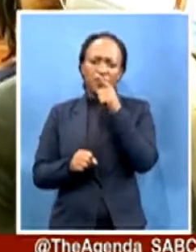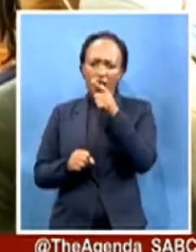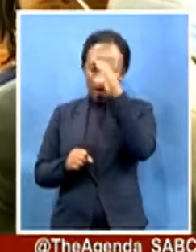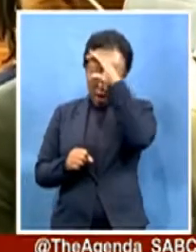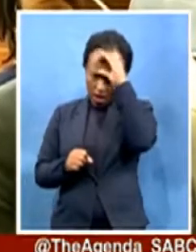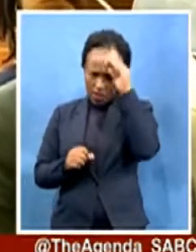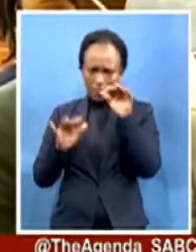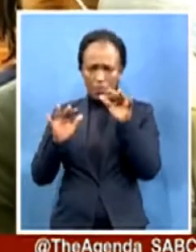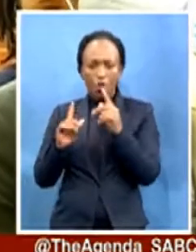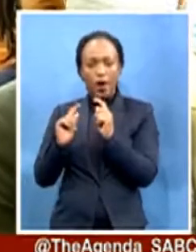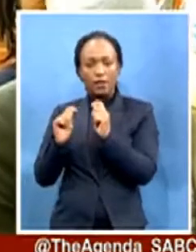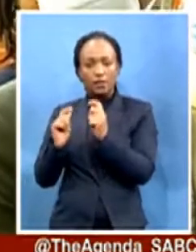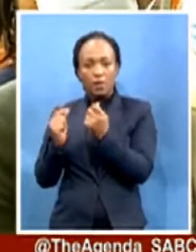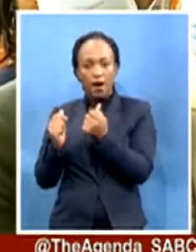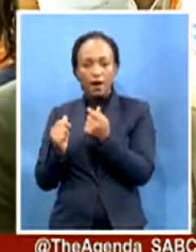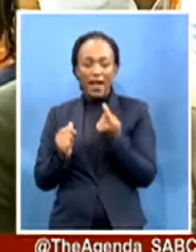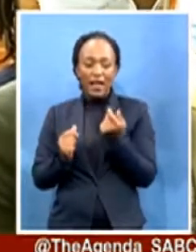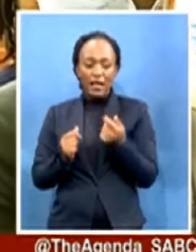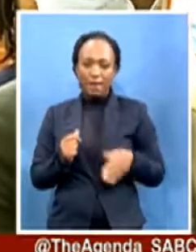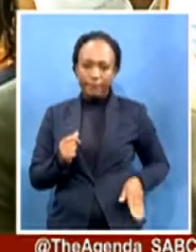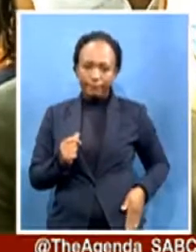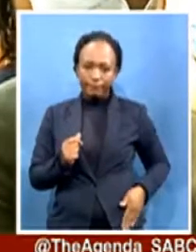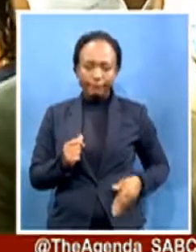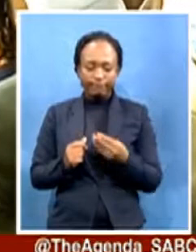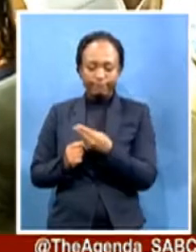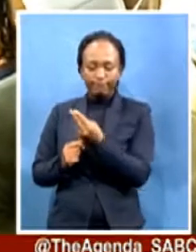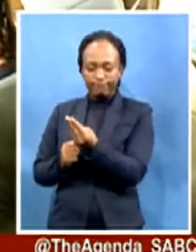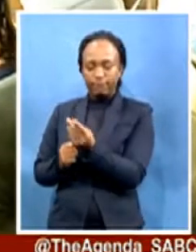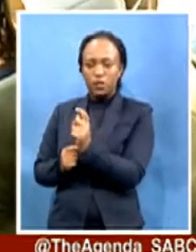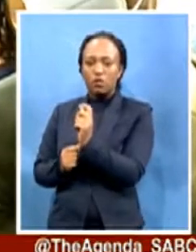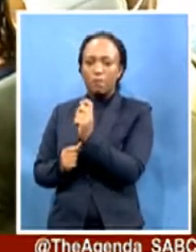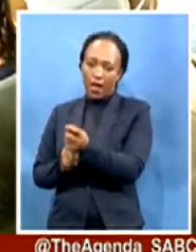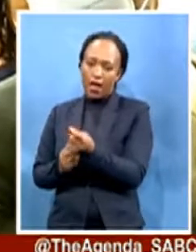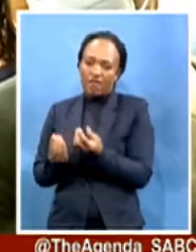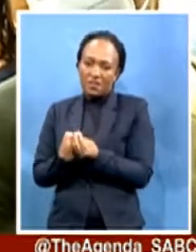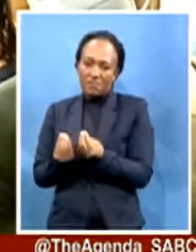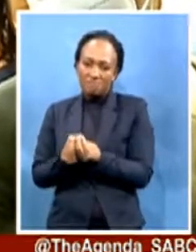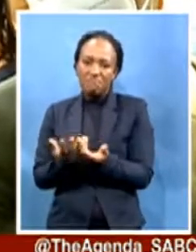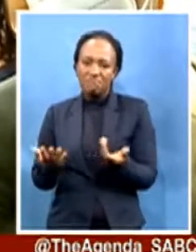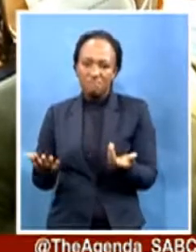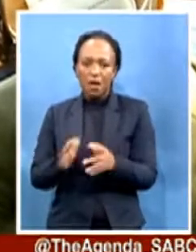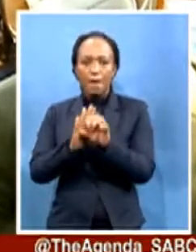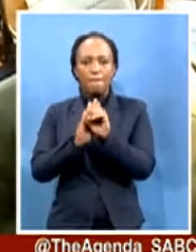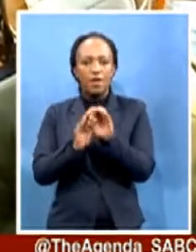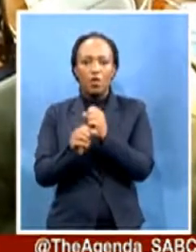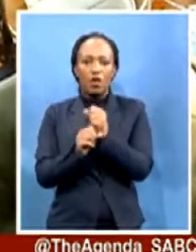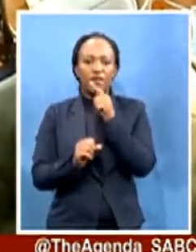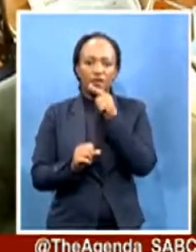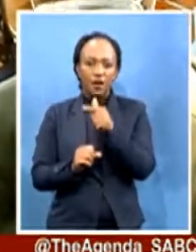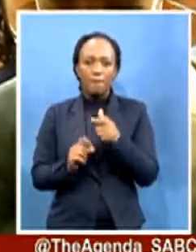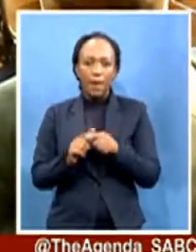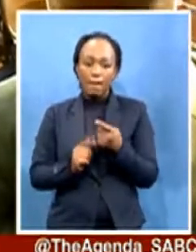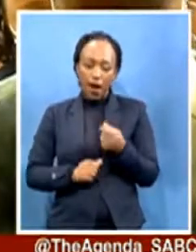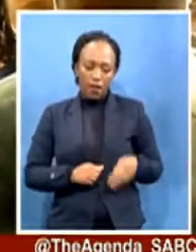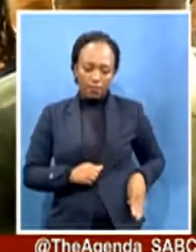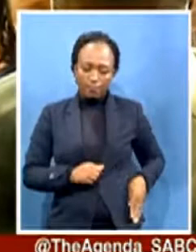have and pay for something that media will not tell you. They will take money from their own and give the patient. This